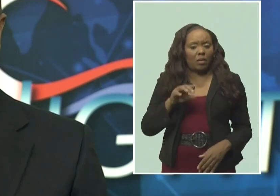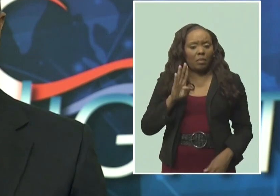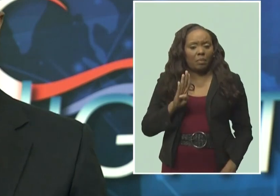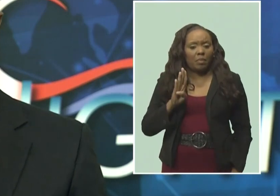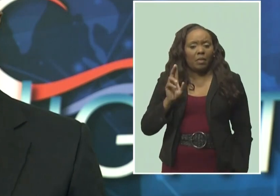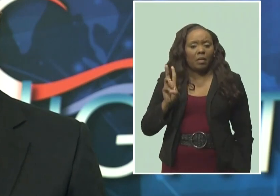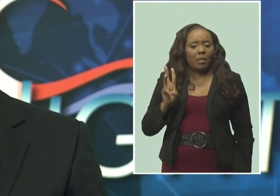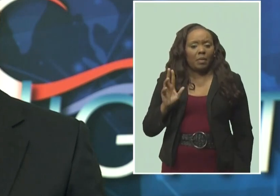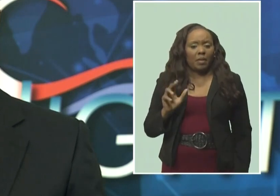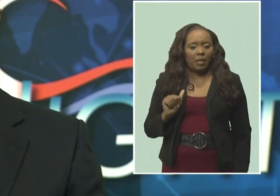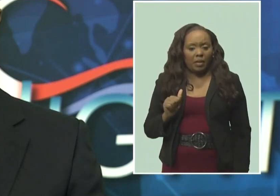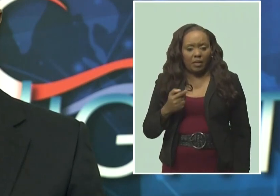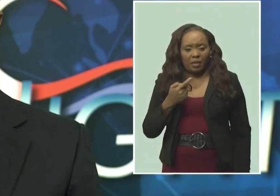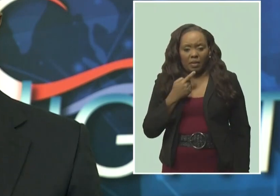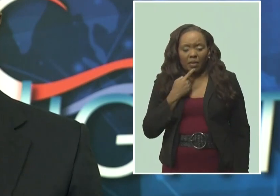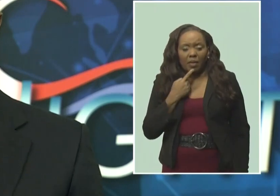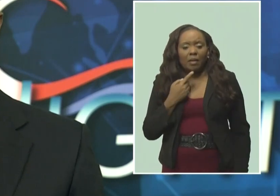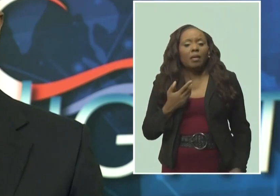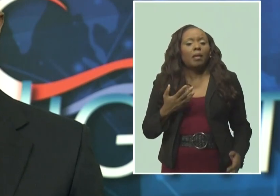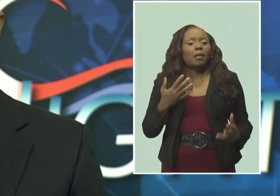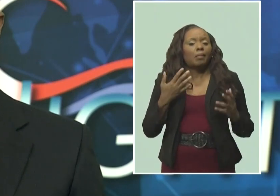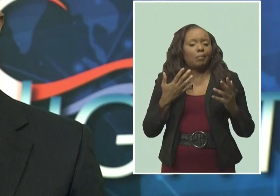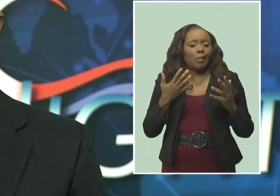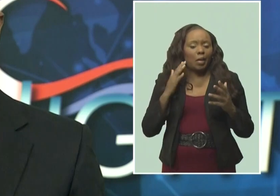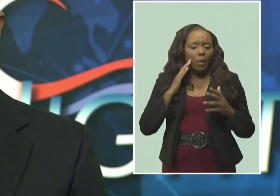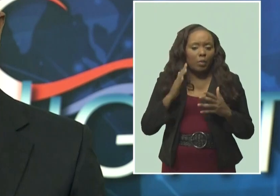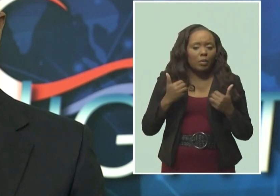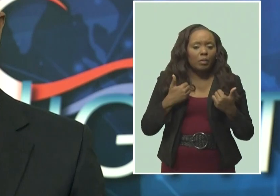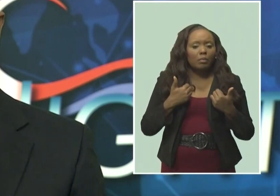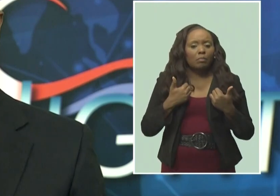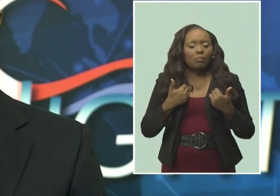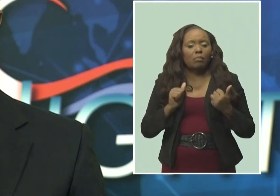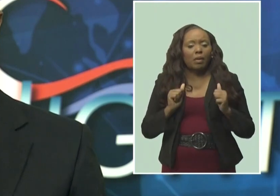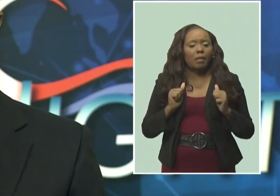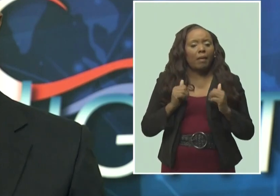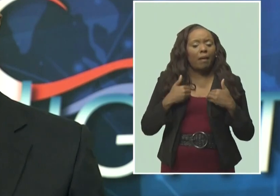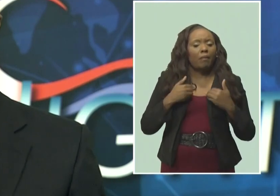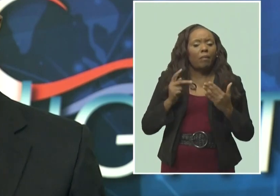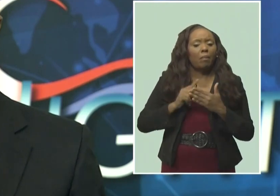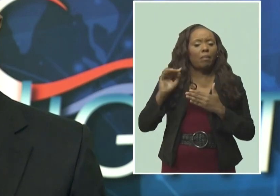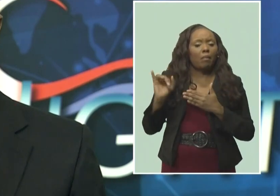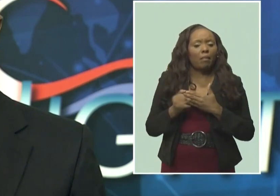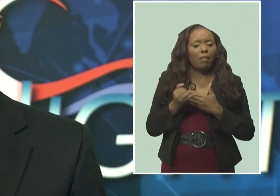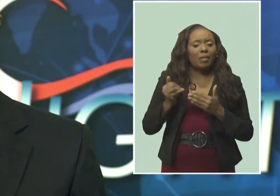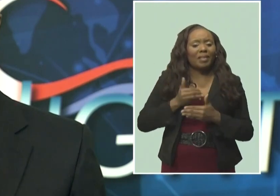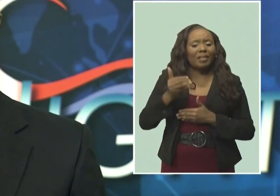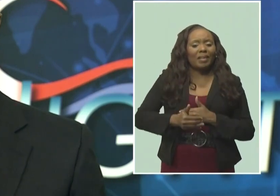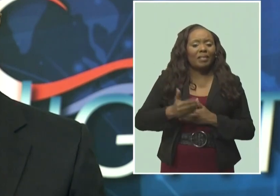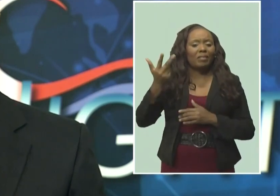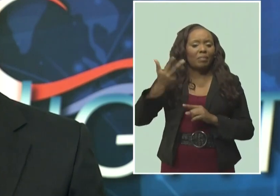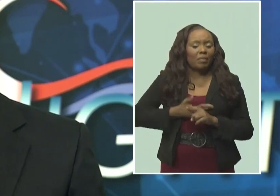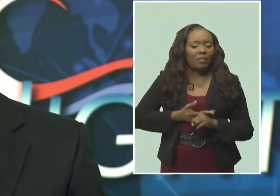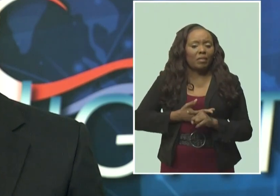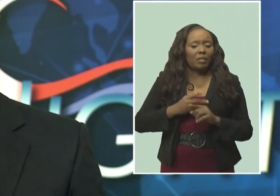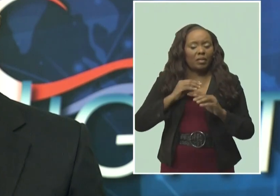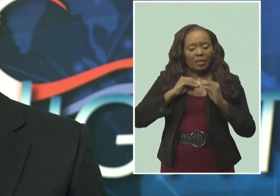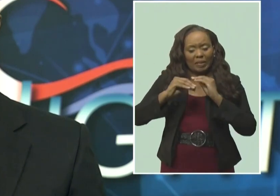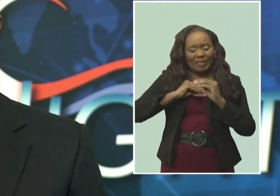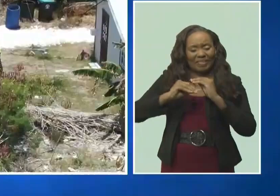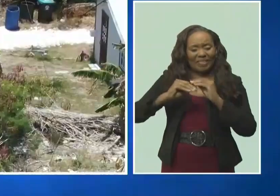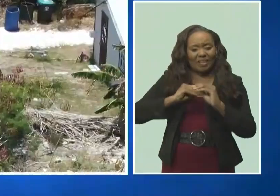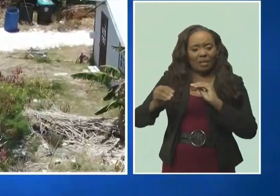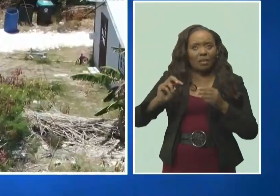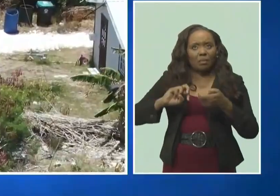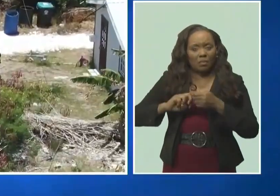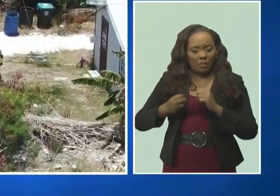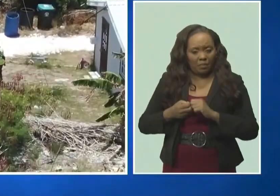Charles Leslie, has disclosed the authority will be initiating a project in the next 3 months to fix the problem. Mr. Leslie